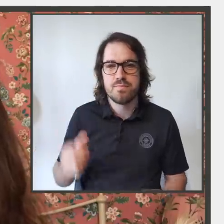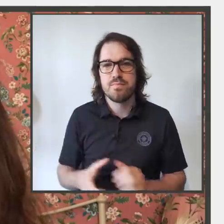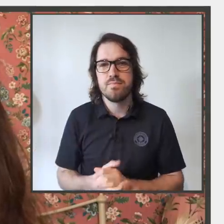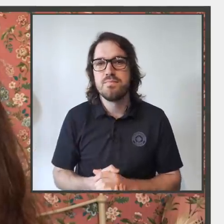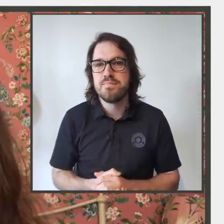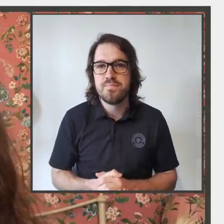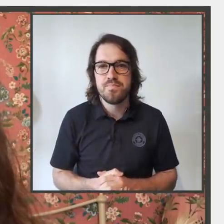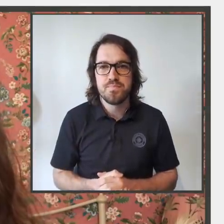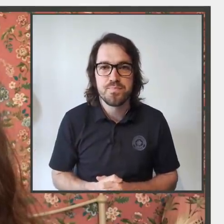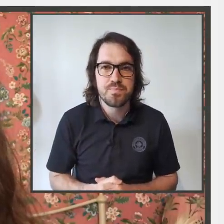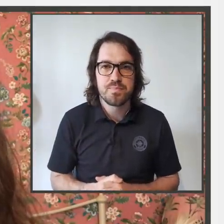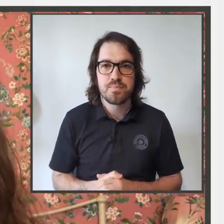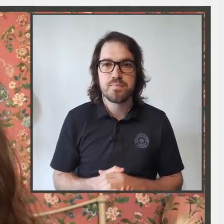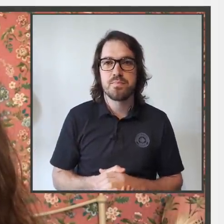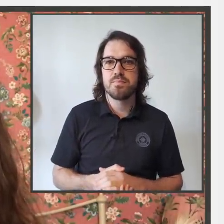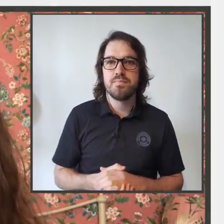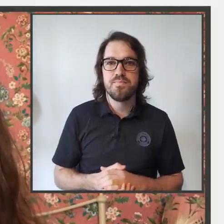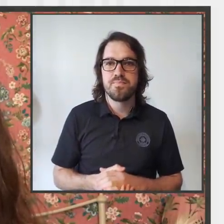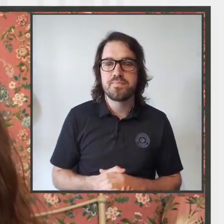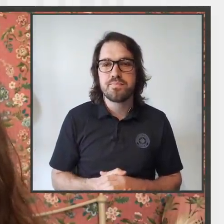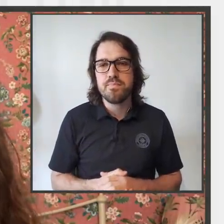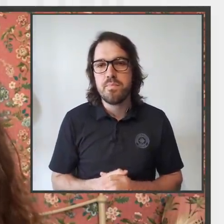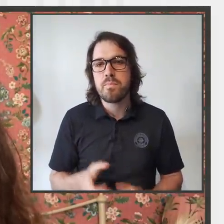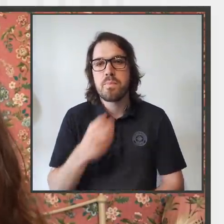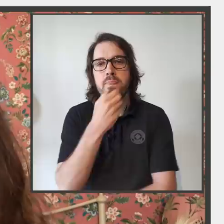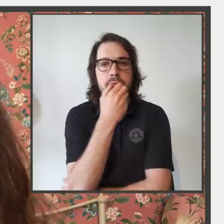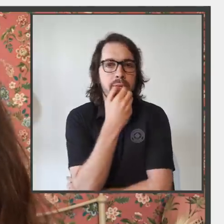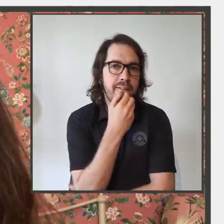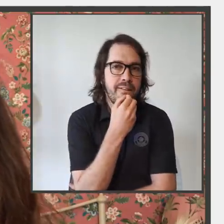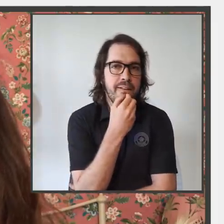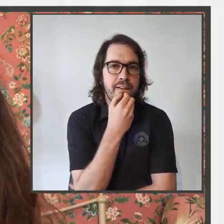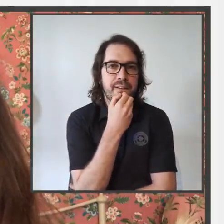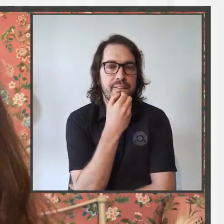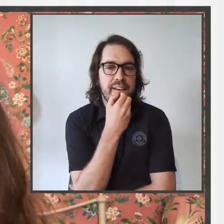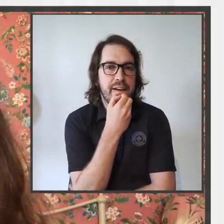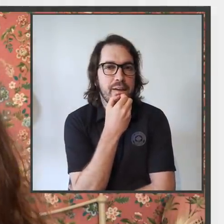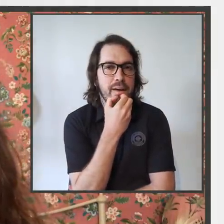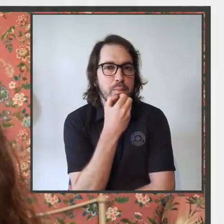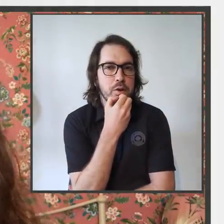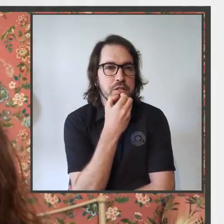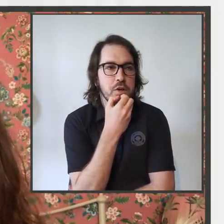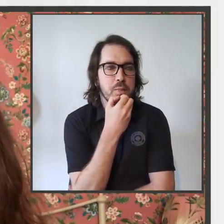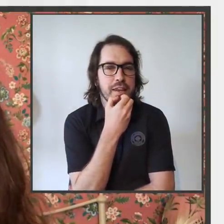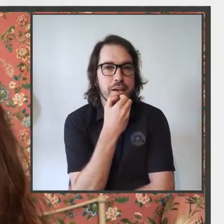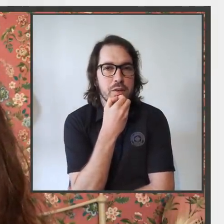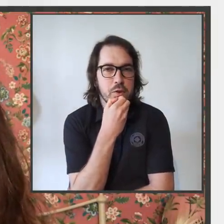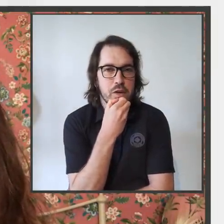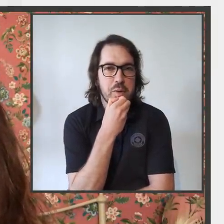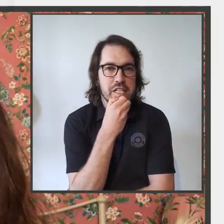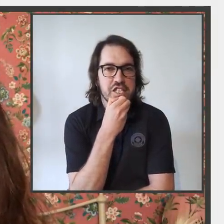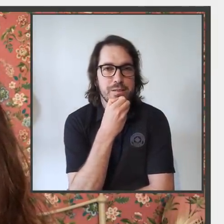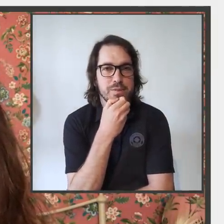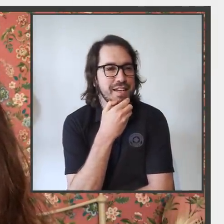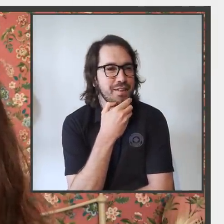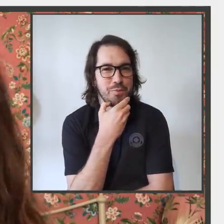that becomes a little bit longer than normal, we can describe that as a stretch. Now, I'm not sure, but I think we're talking